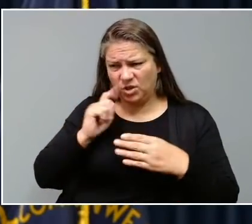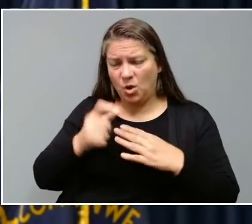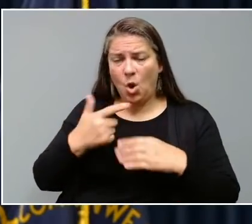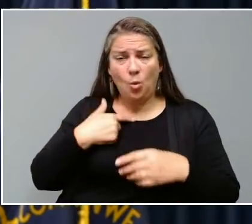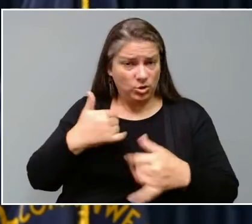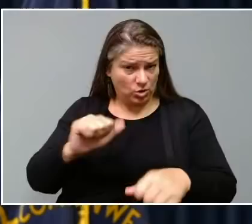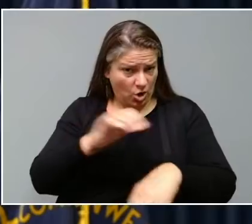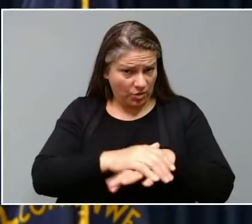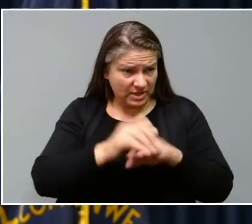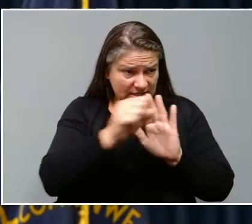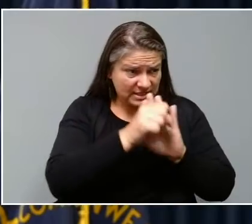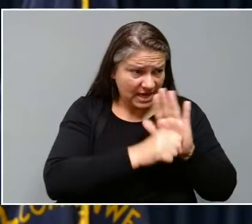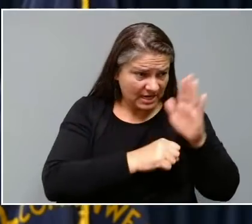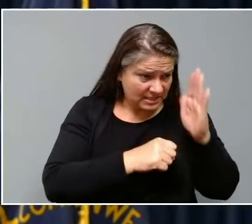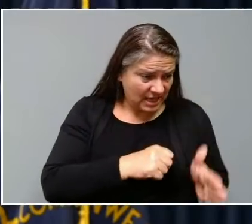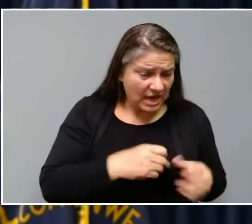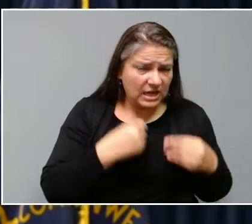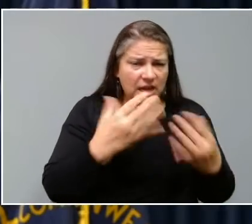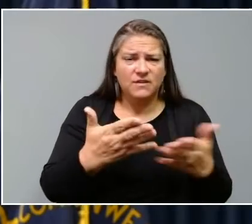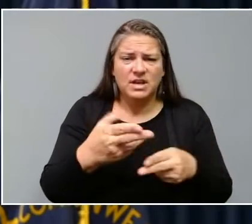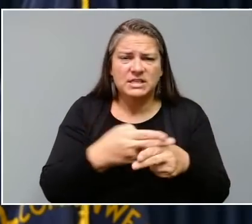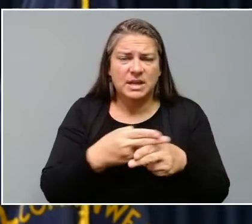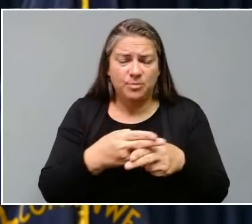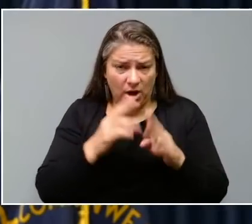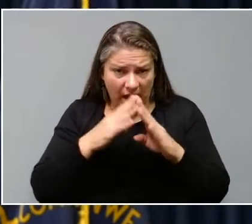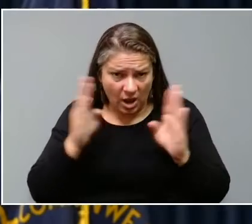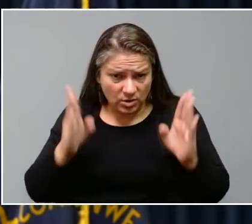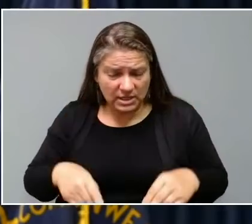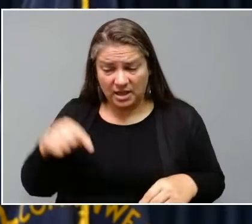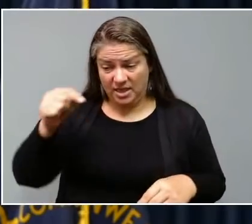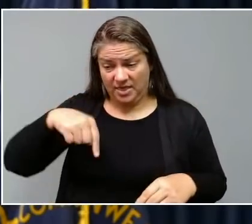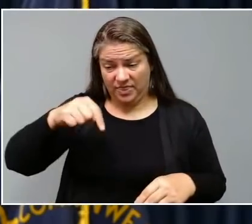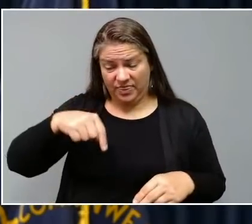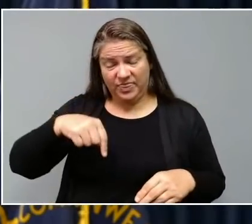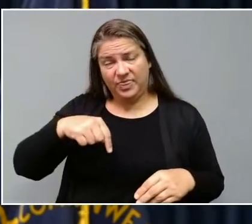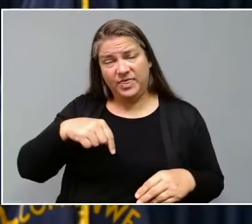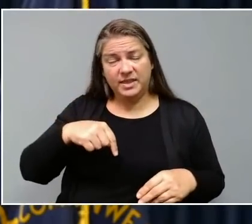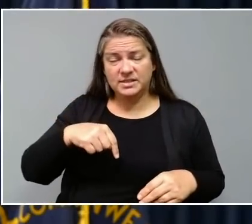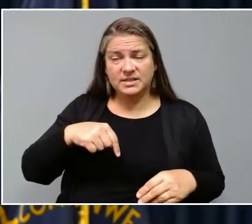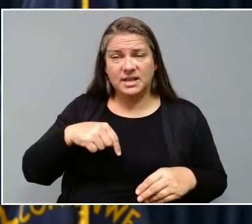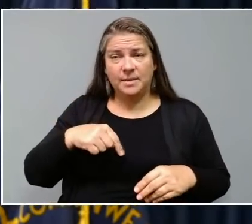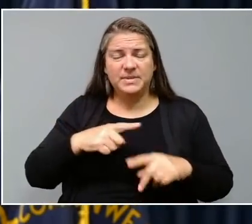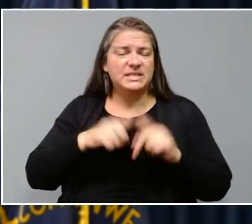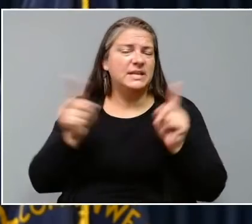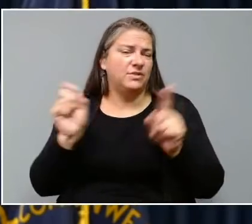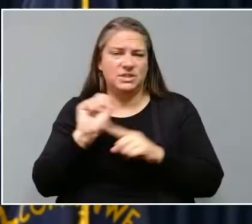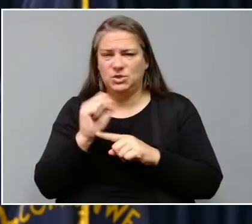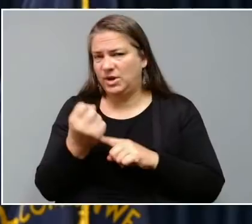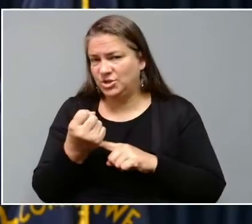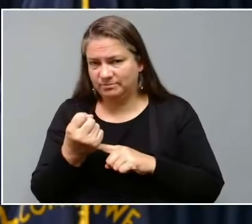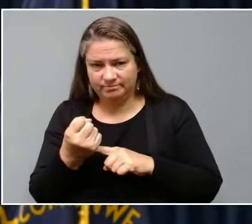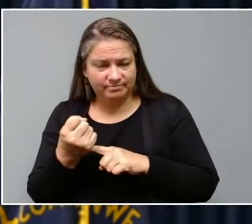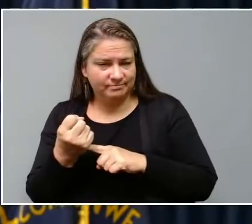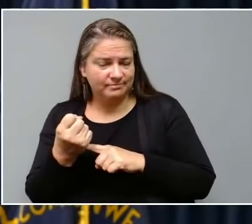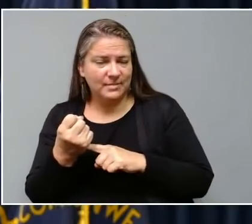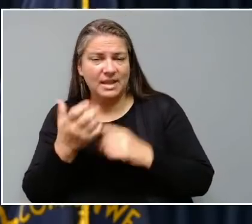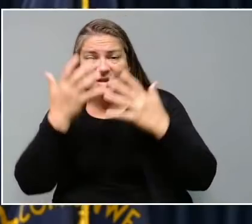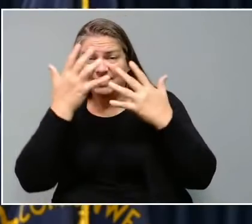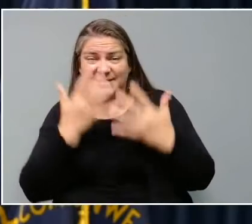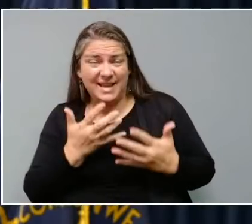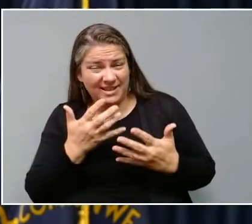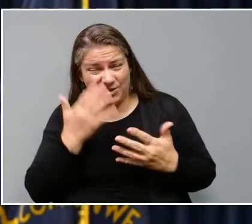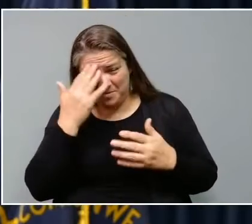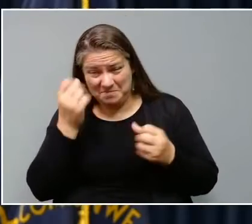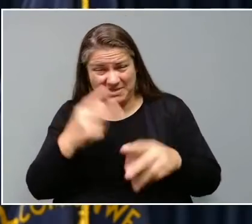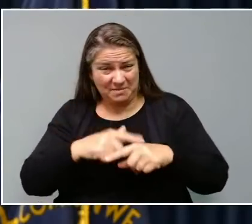to provide temporary housing. This is actually a different circumstance. Sadly, a lot of times when flooding